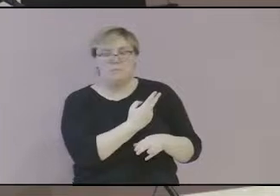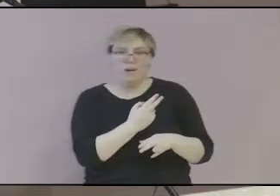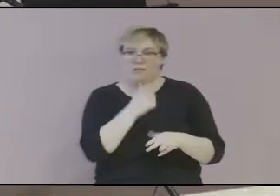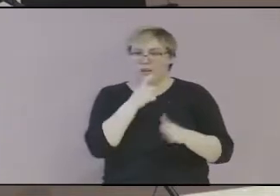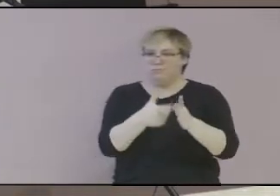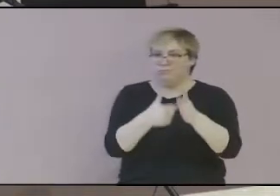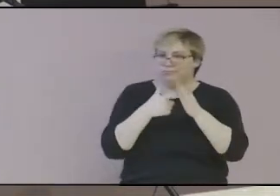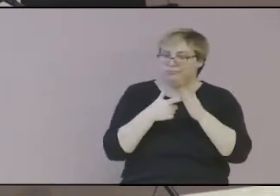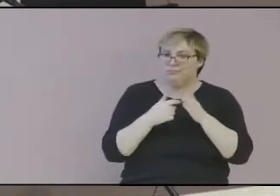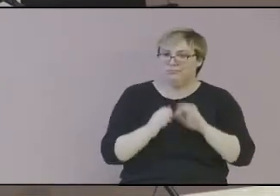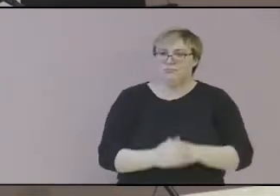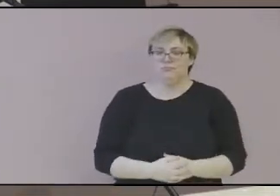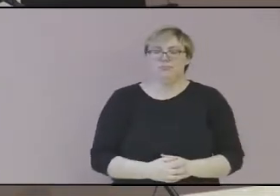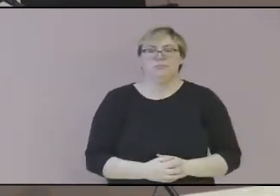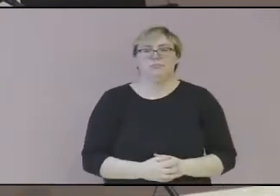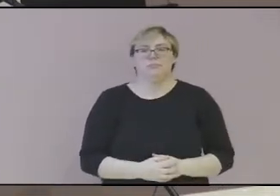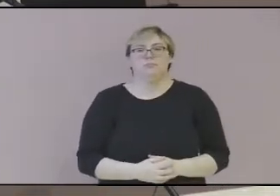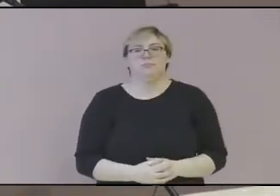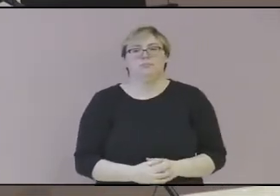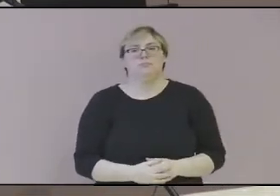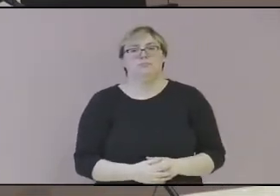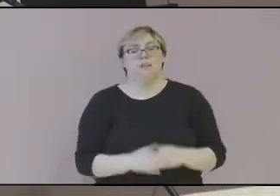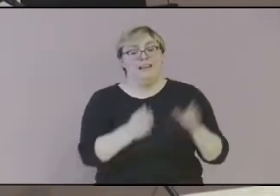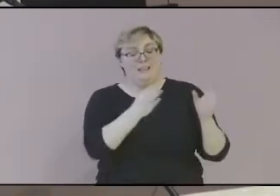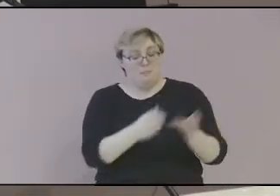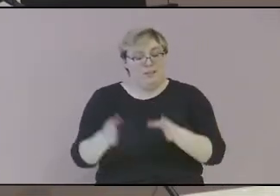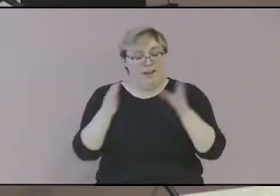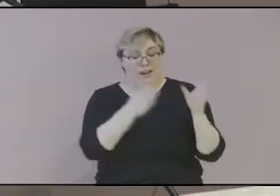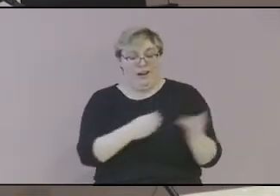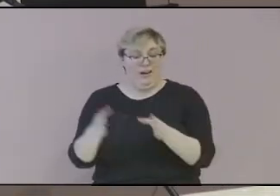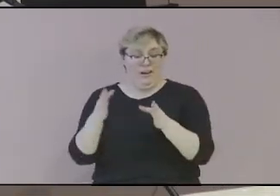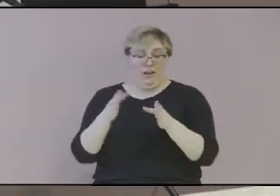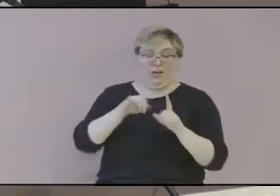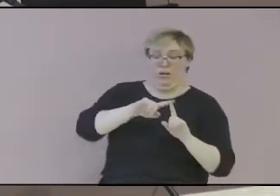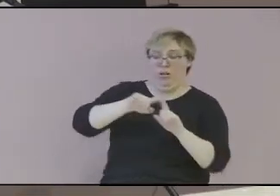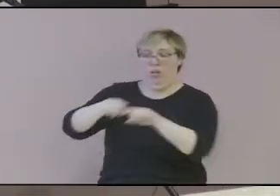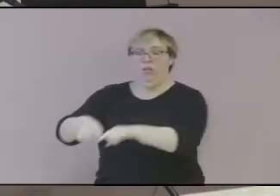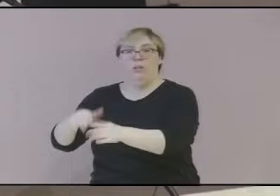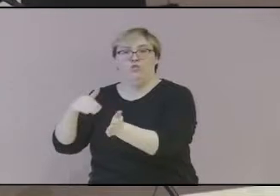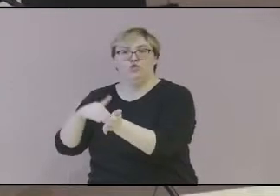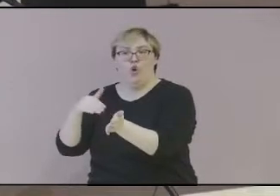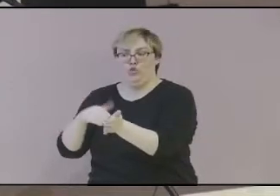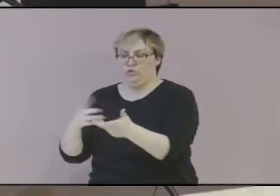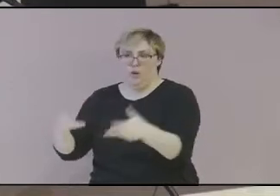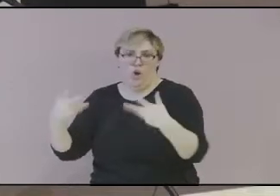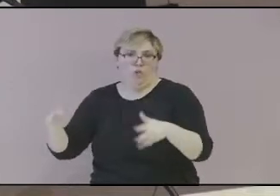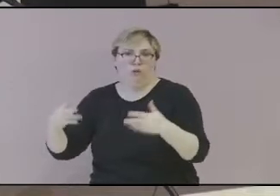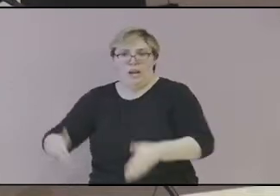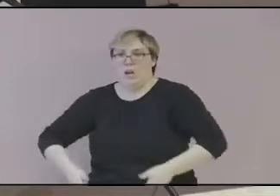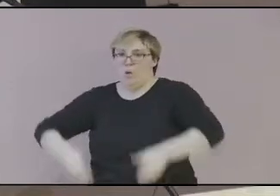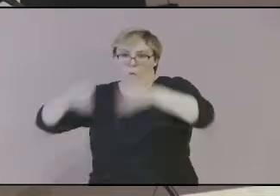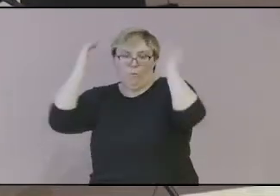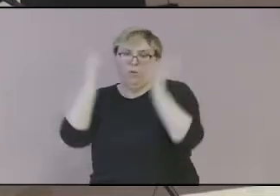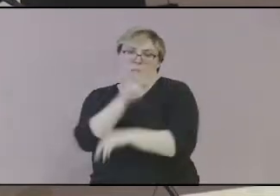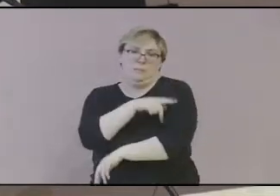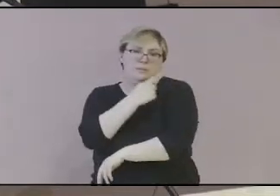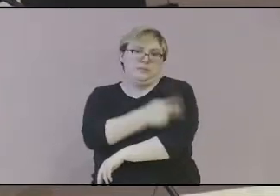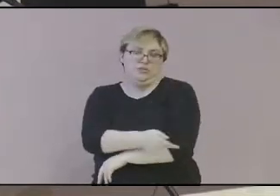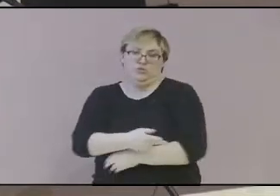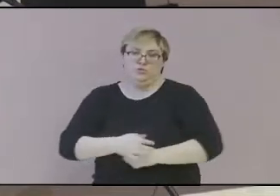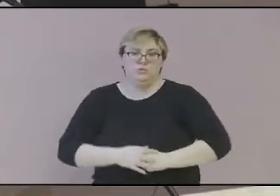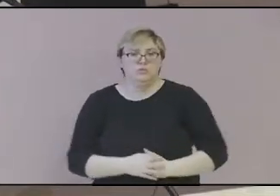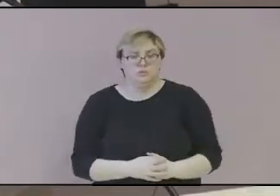or already overwhelmed medical staff. Examples abounded in 2020 of efficient or unequal allocation